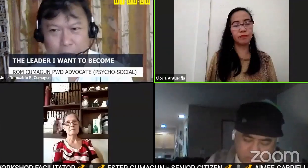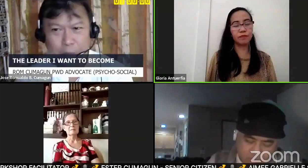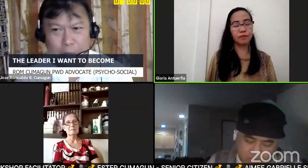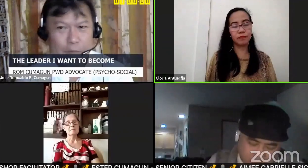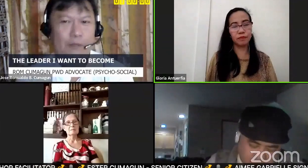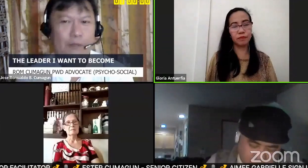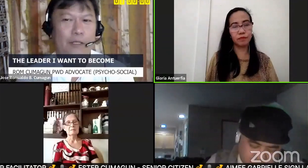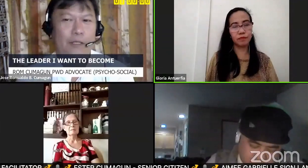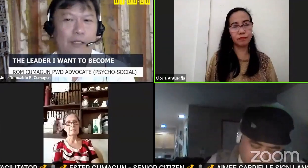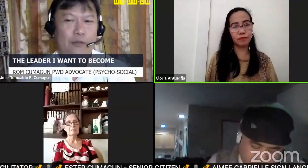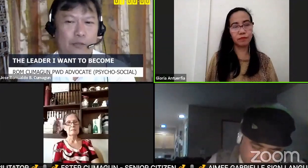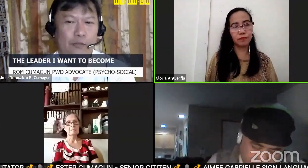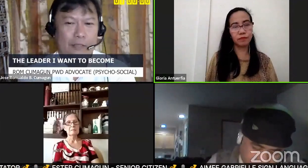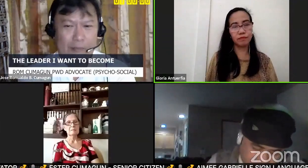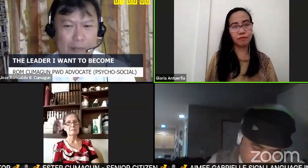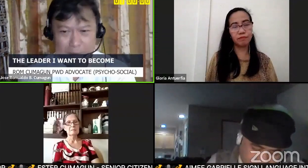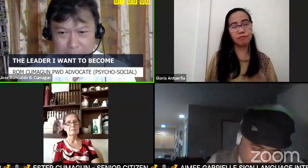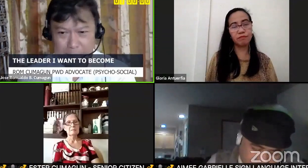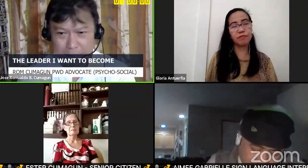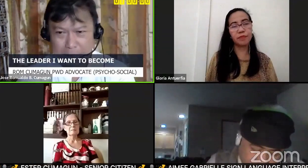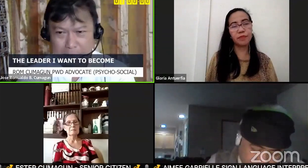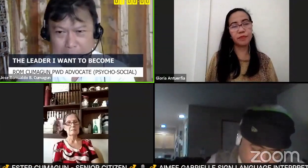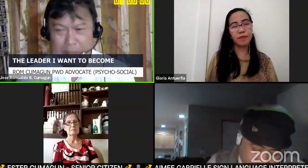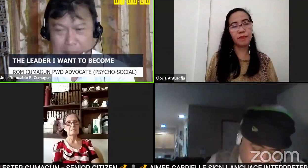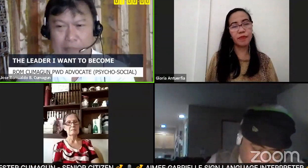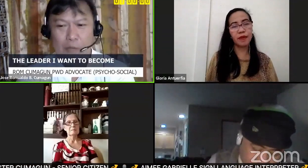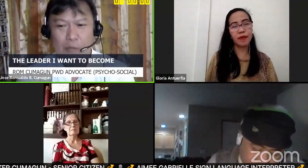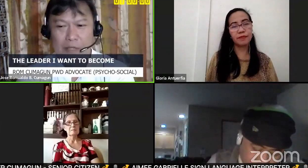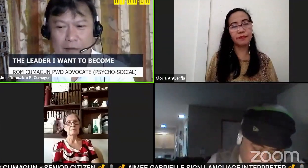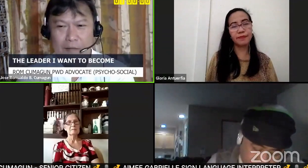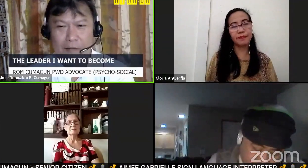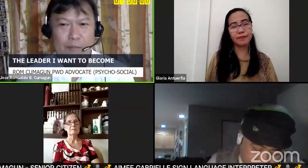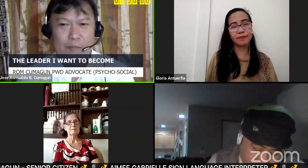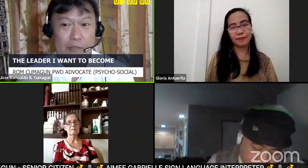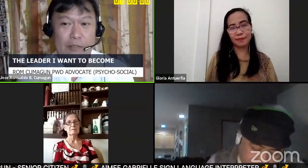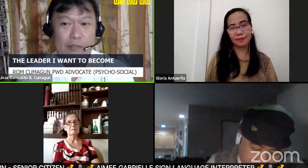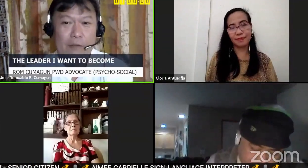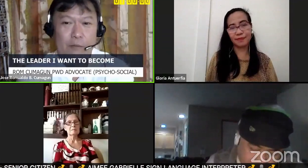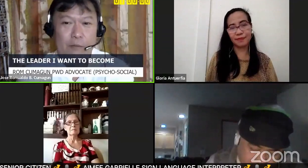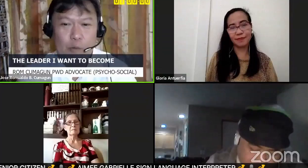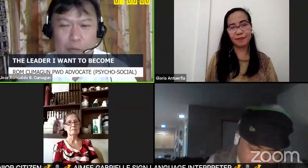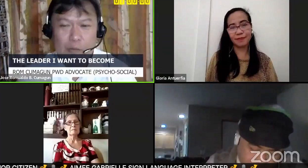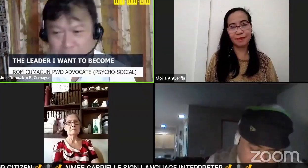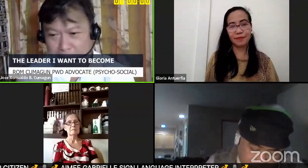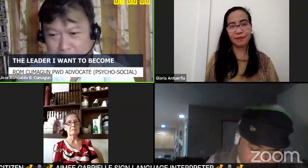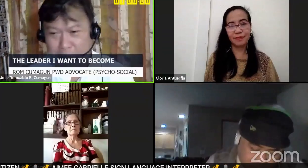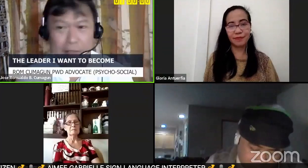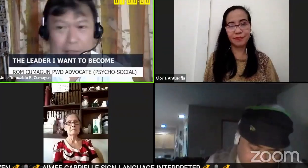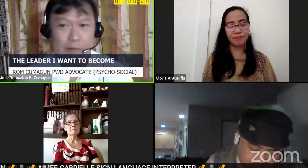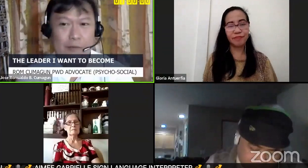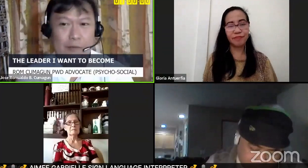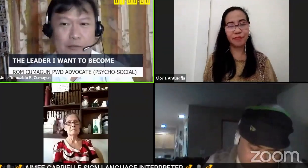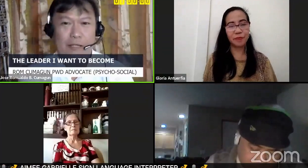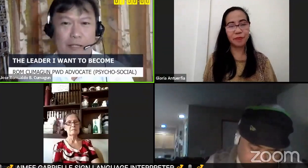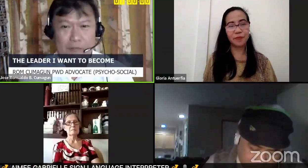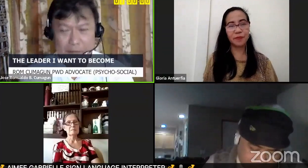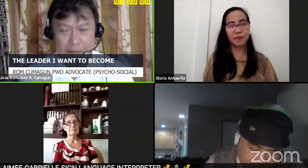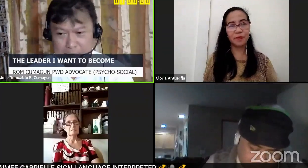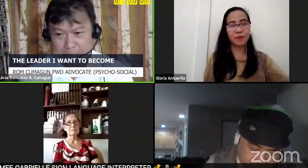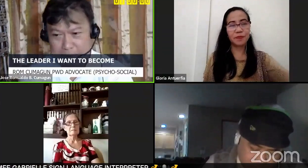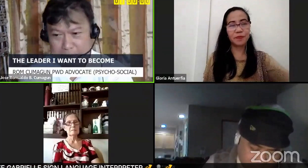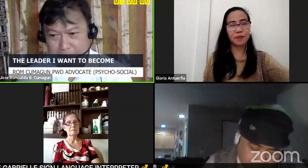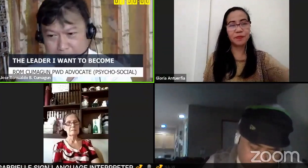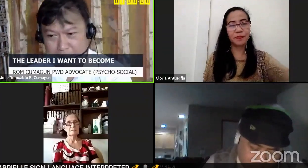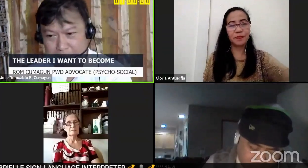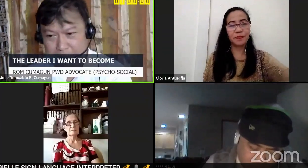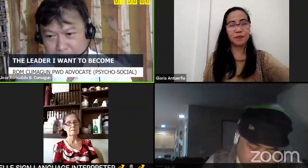feel free to join this webinar. Okay, because what we will discuss will also